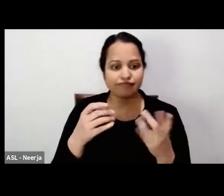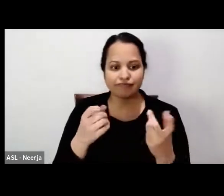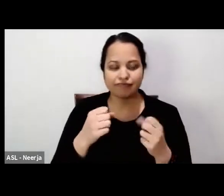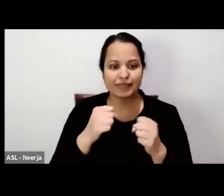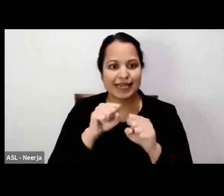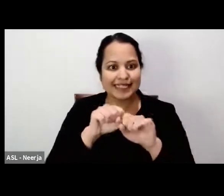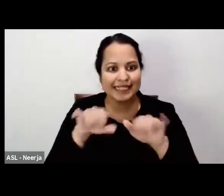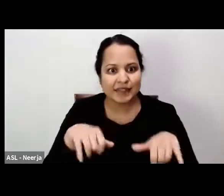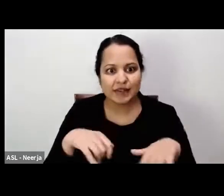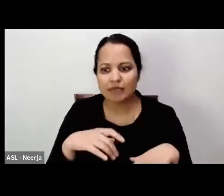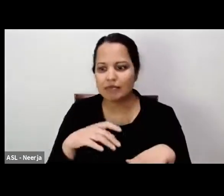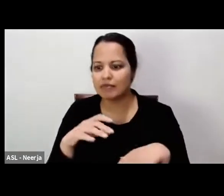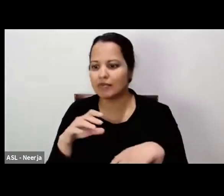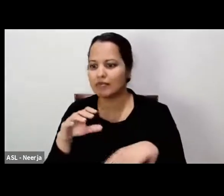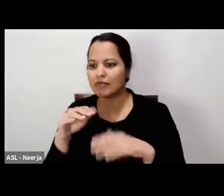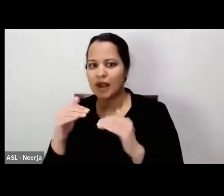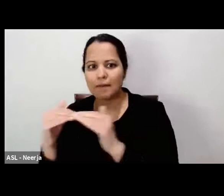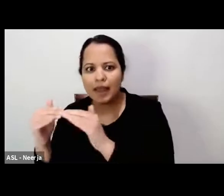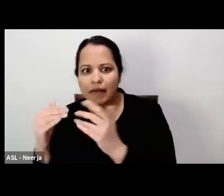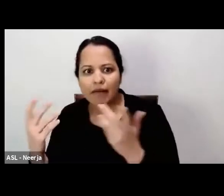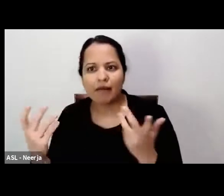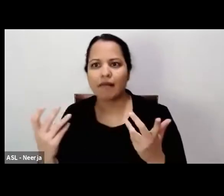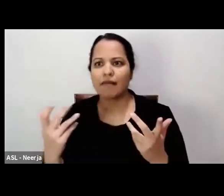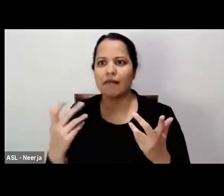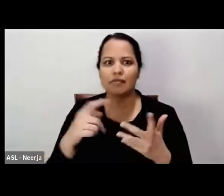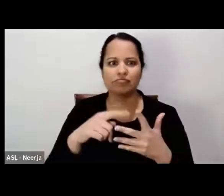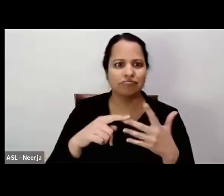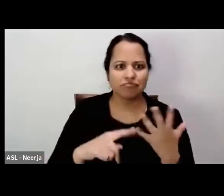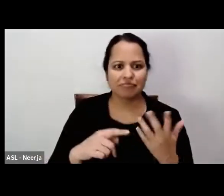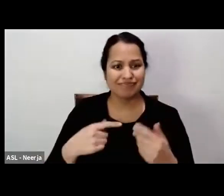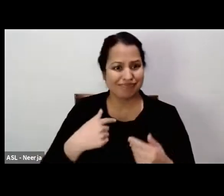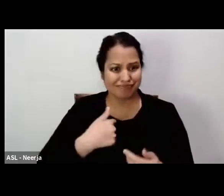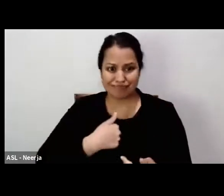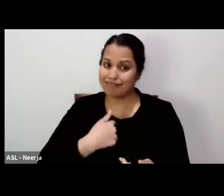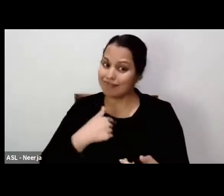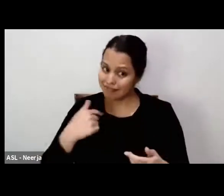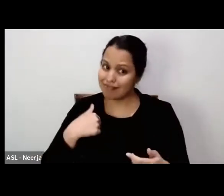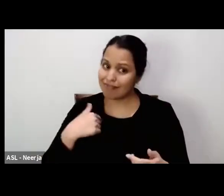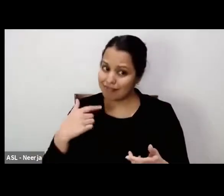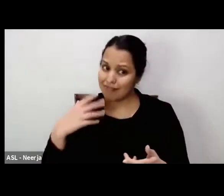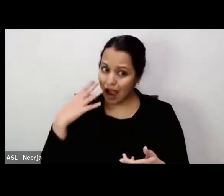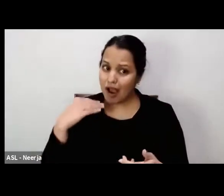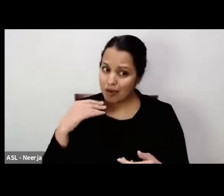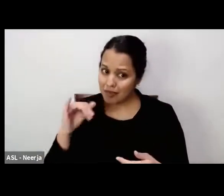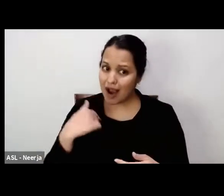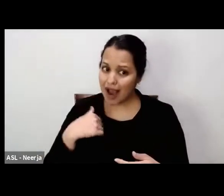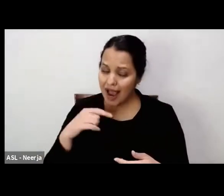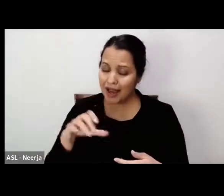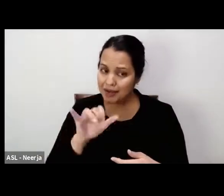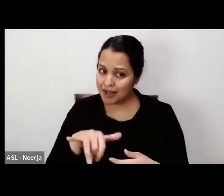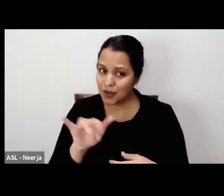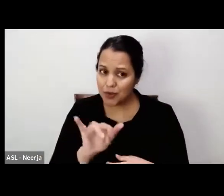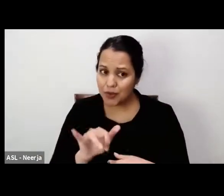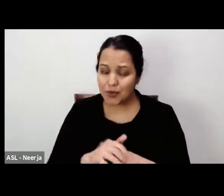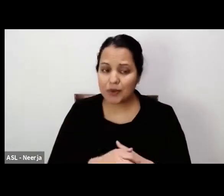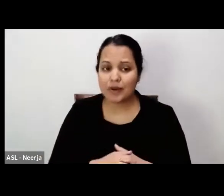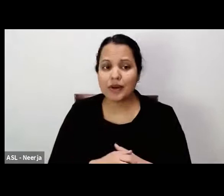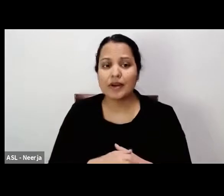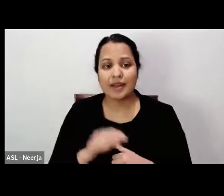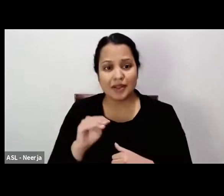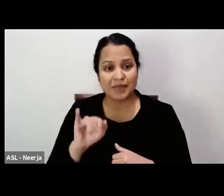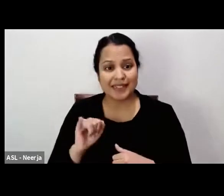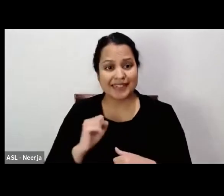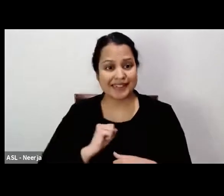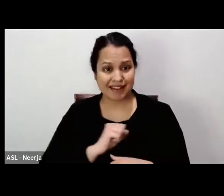says something. In my case, I've had to do that in the Michigan State Senate, or when it's a company, or when it's